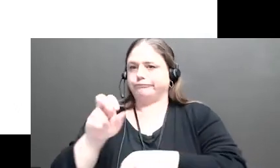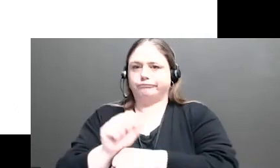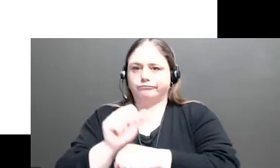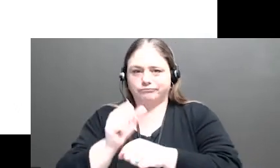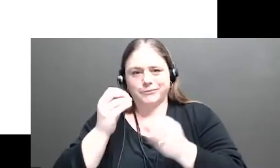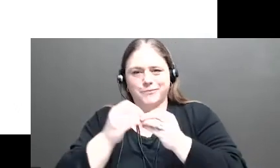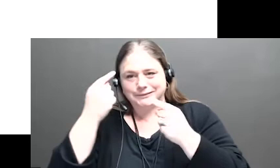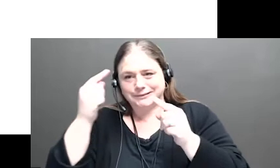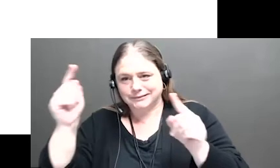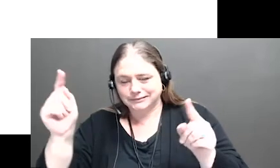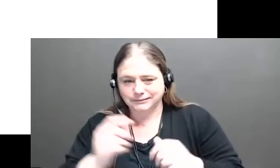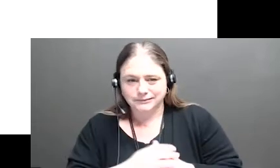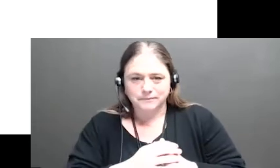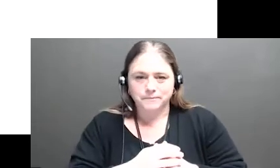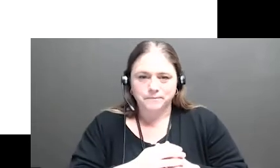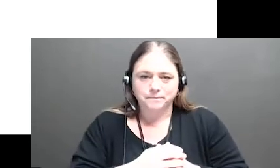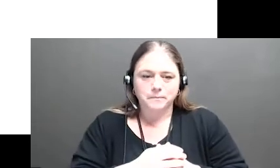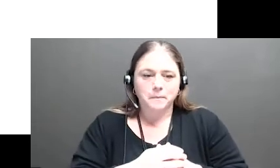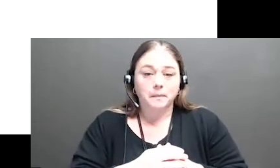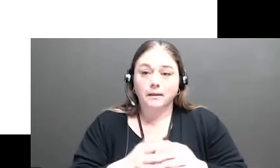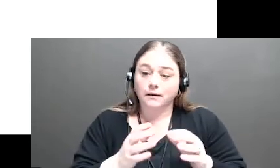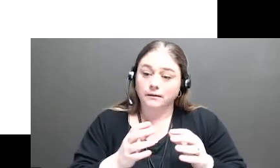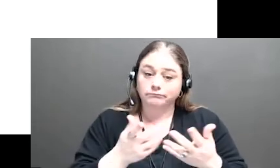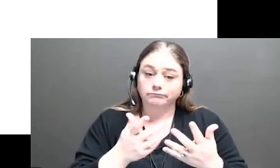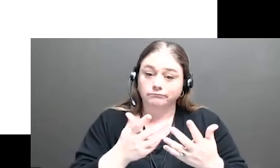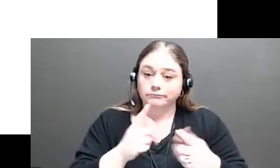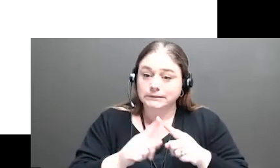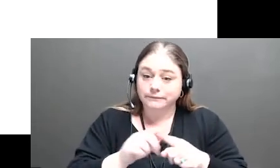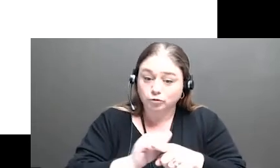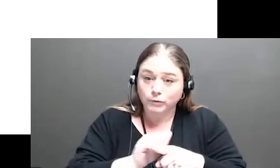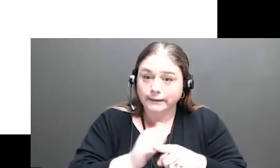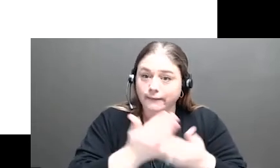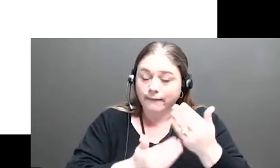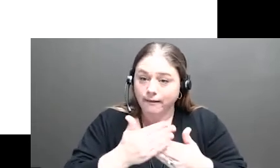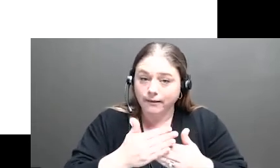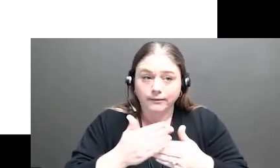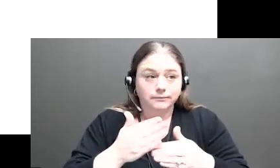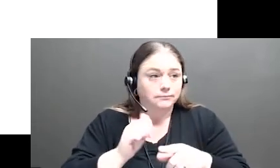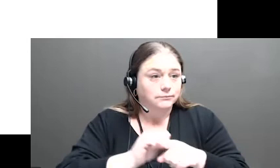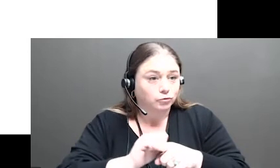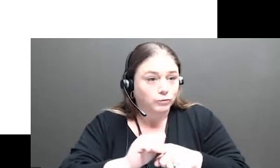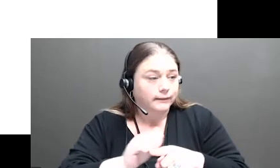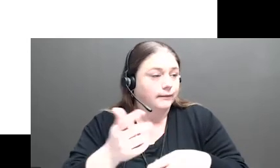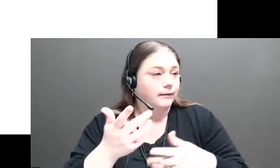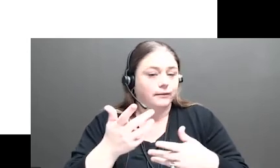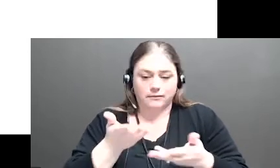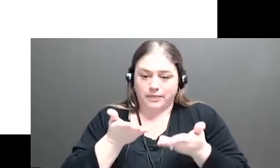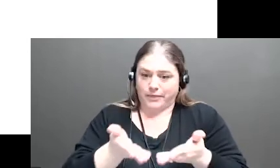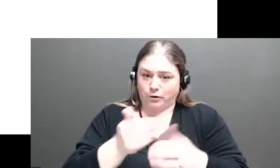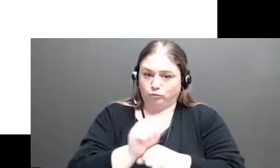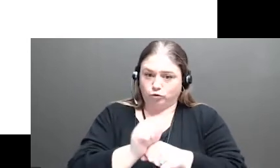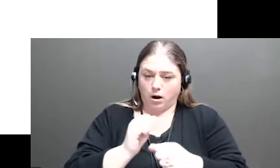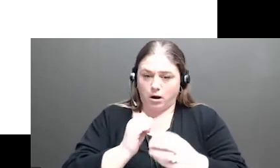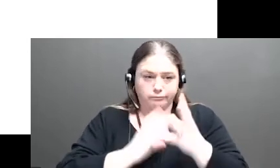The more consistent and sustained training and opportunities such as hands-on workshops and on-the-job practice to learn that